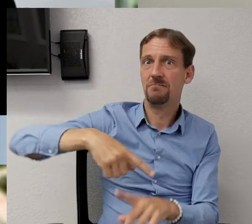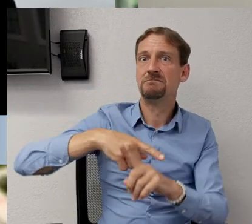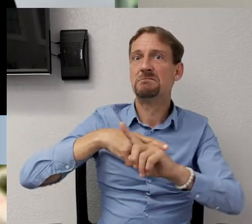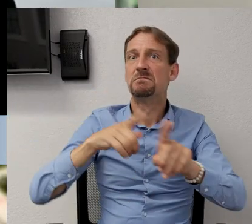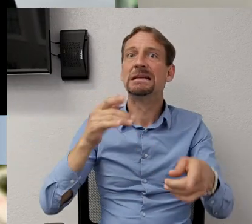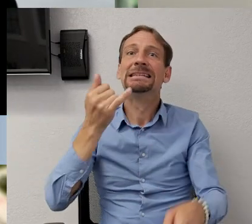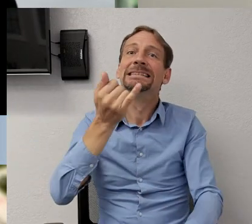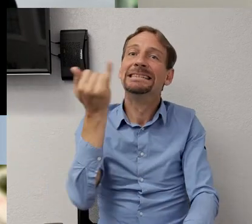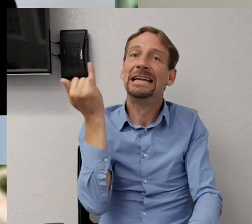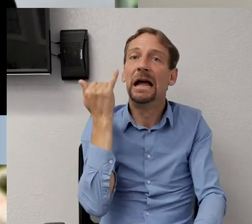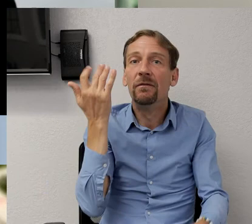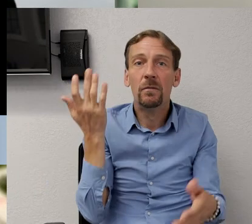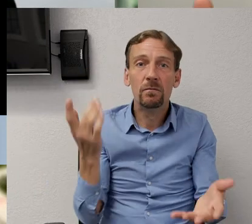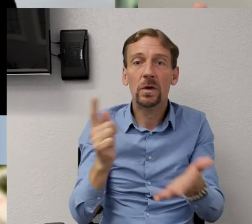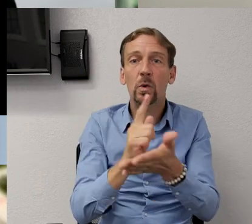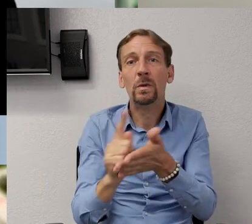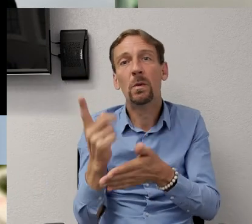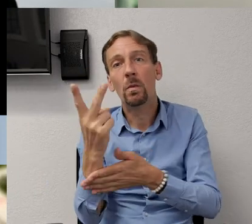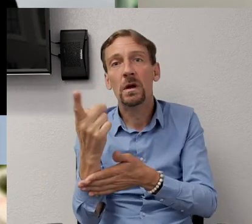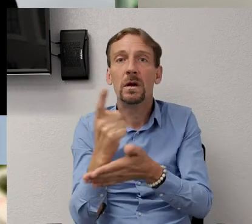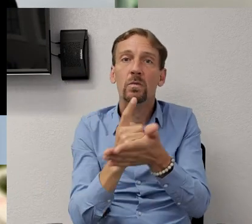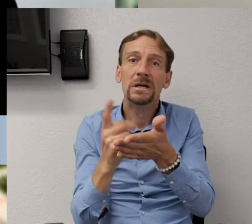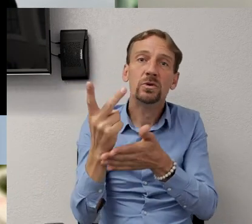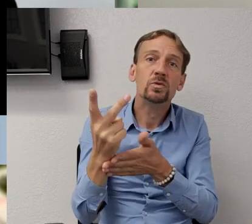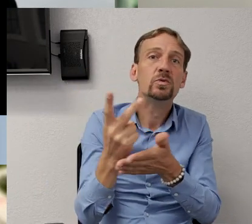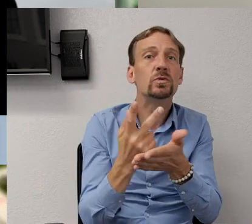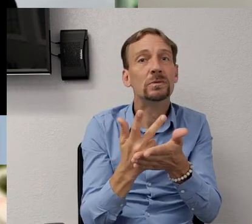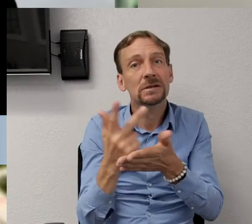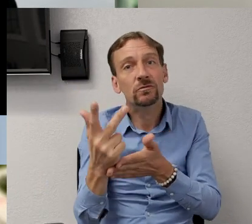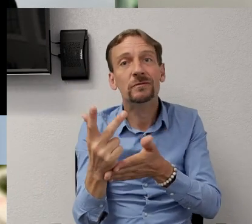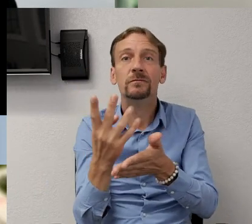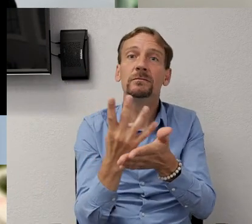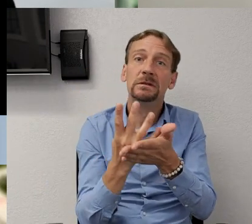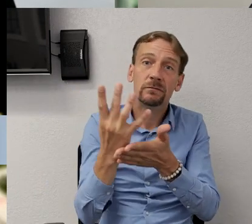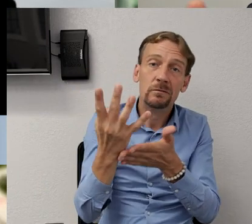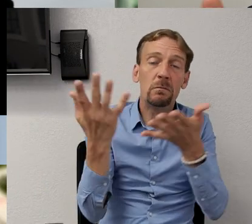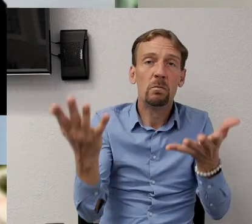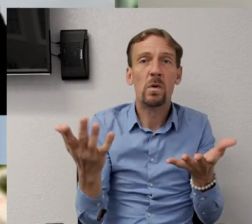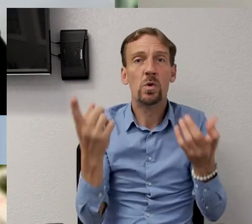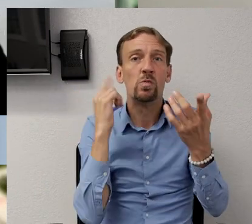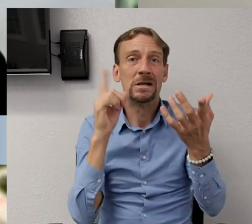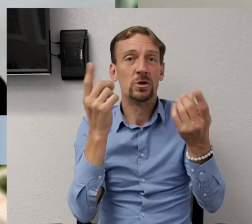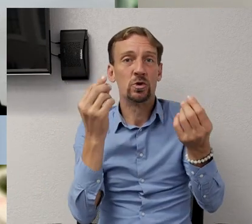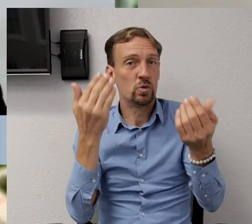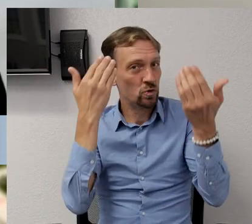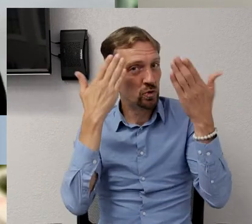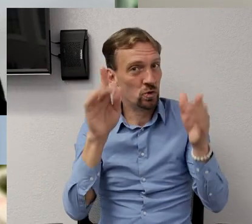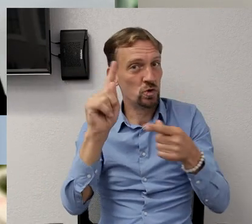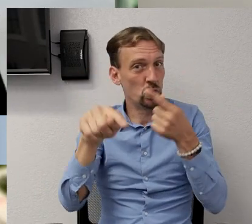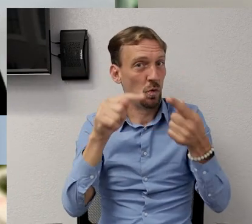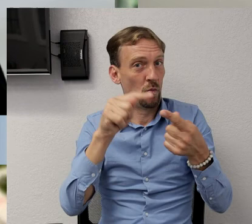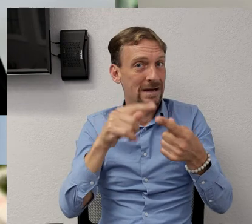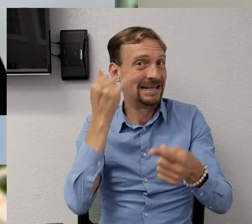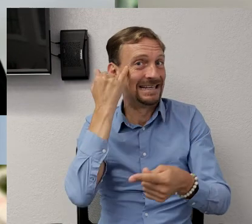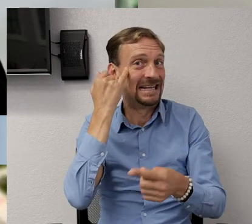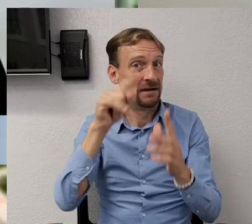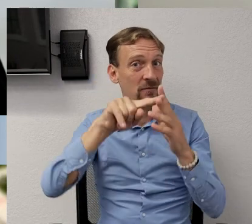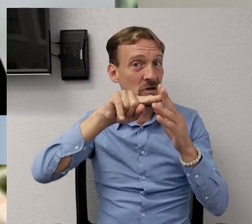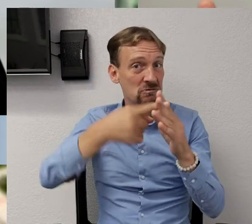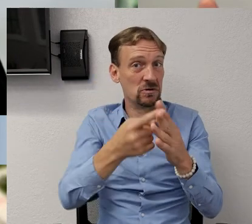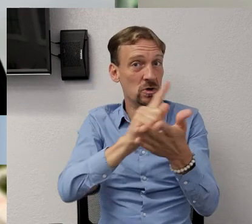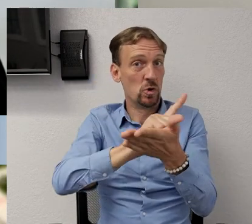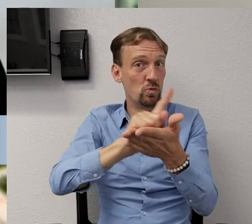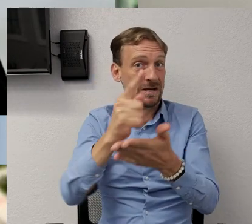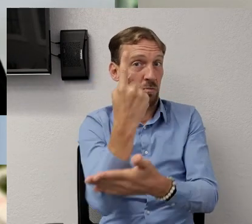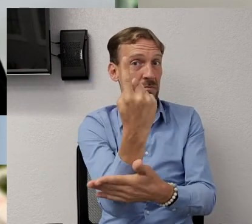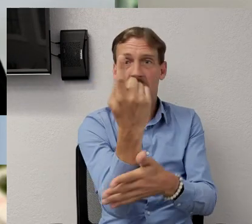what would you do in week 1, week 2, week 3, week 4? And so we don't know yet when week 1 would start,